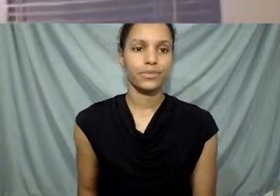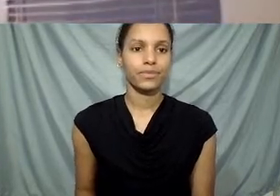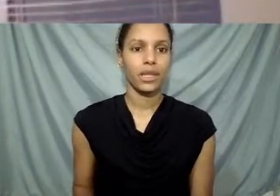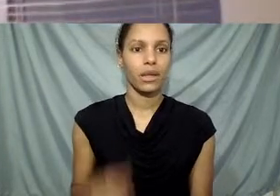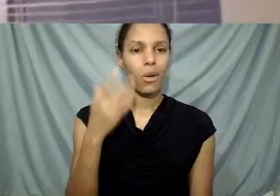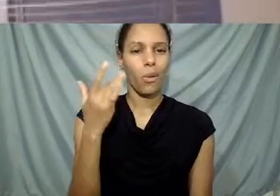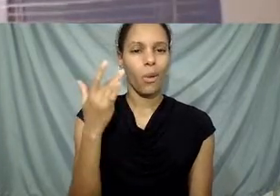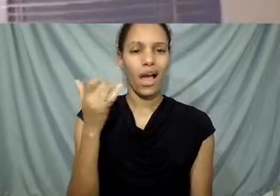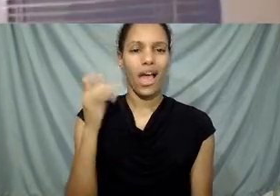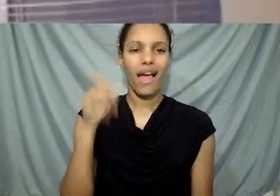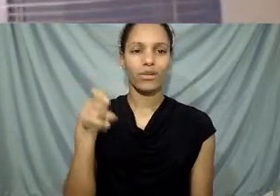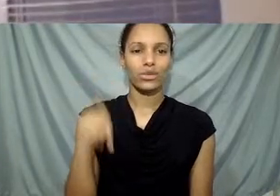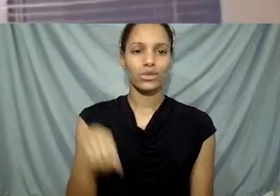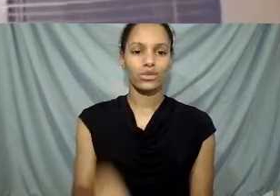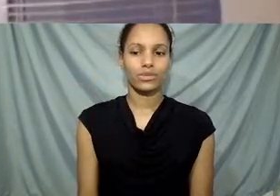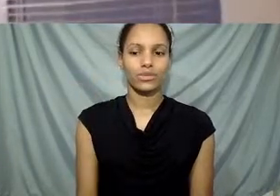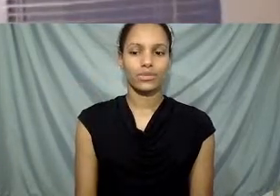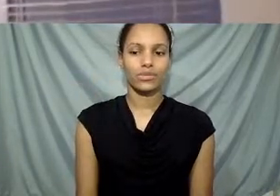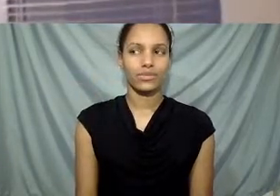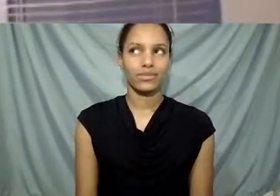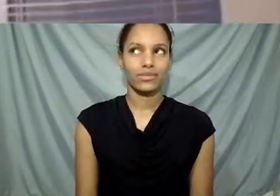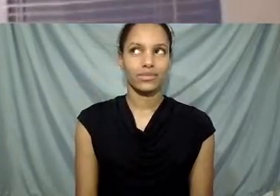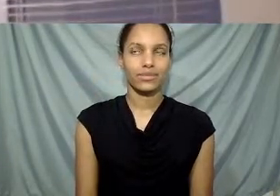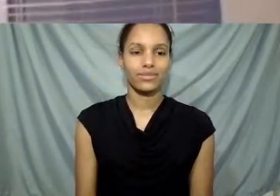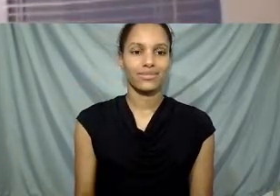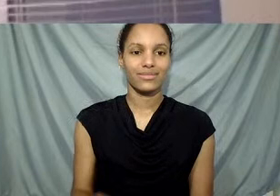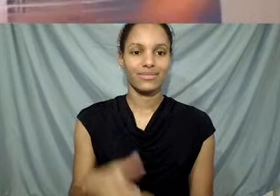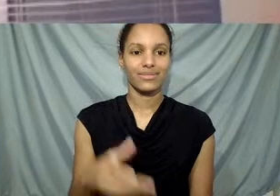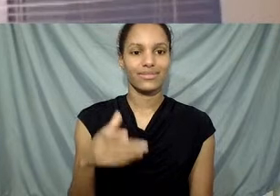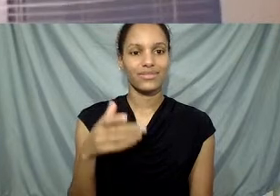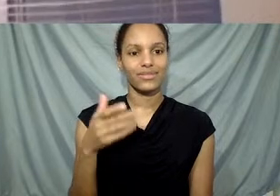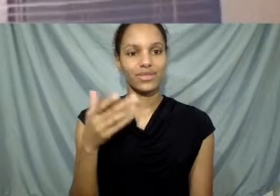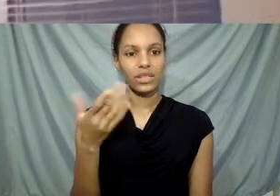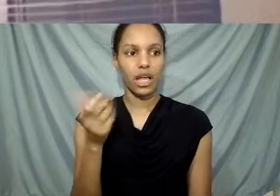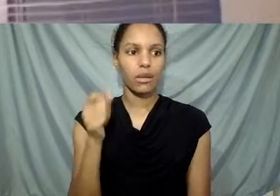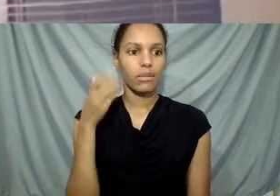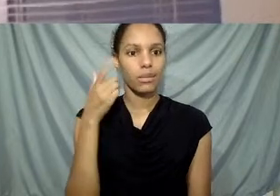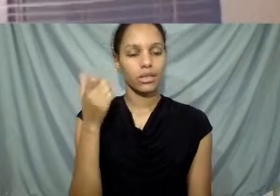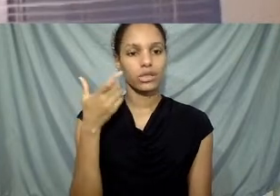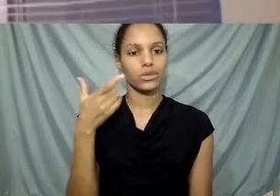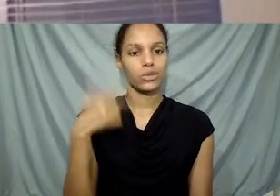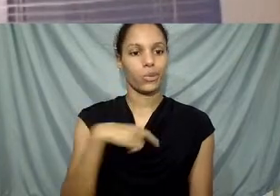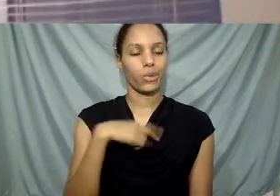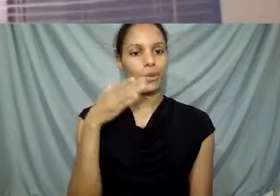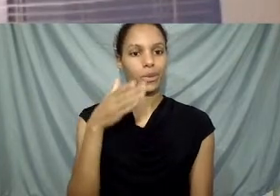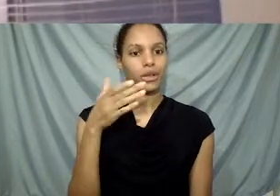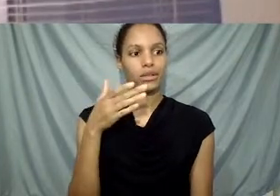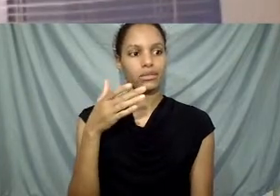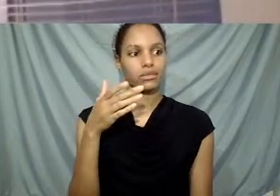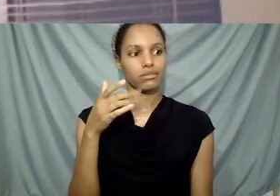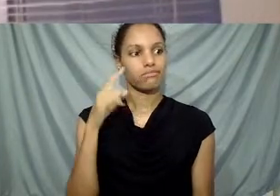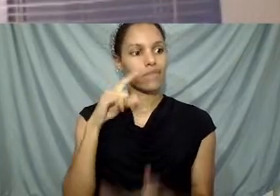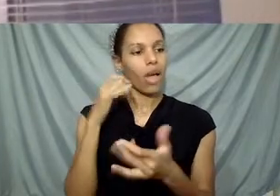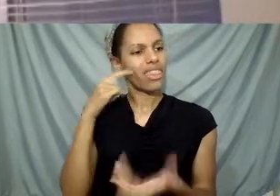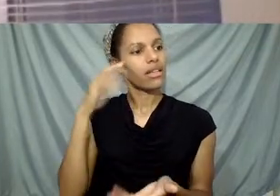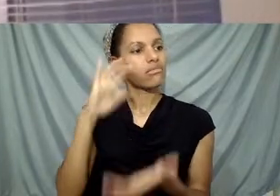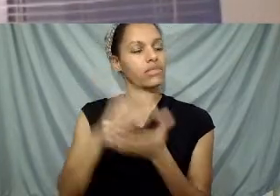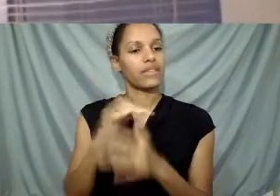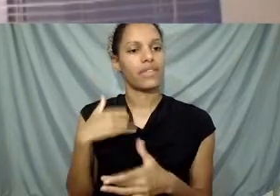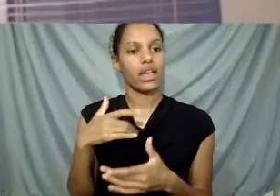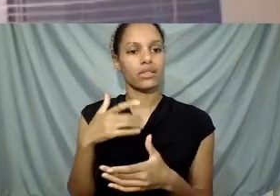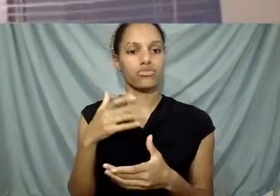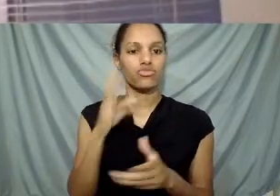to. Yeah, because if we don't, we will, because I think creation is stronger than some of